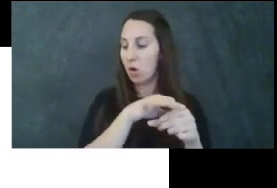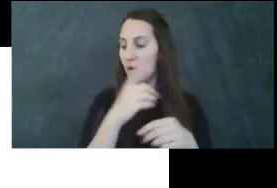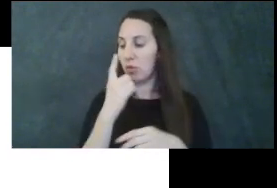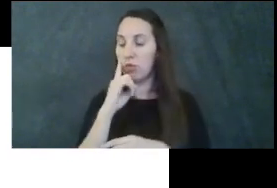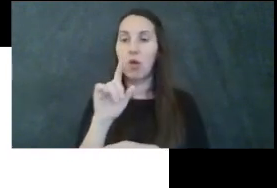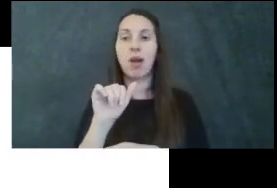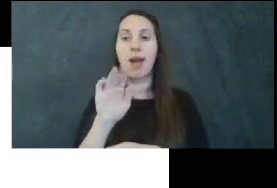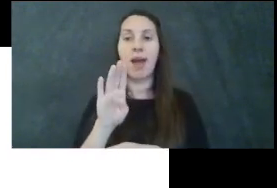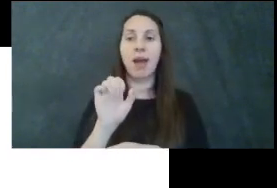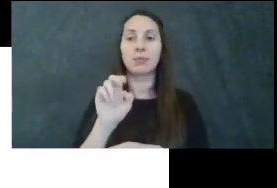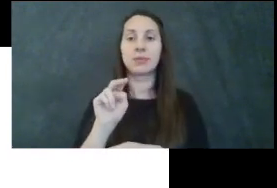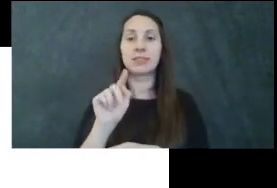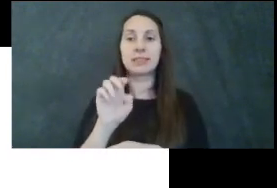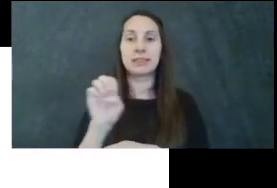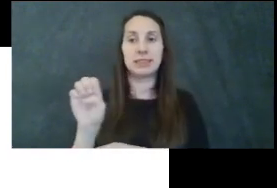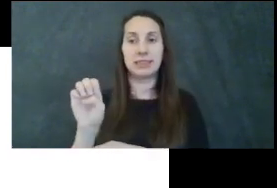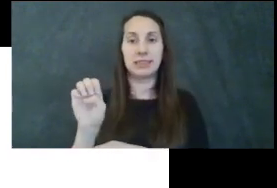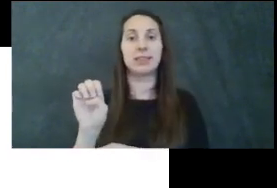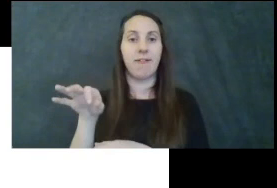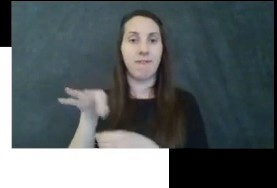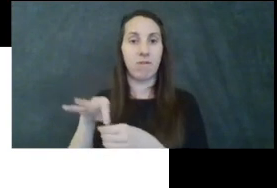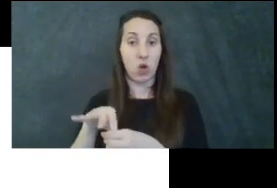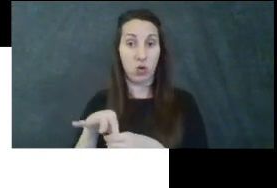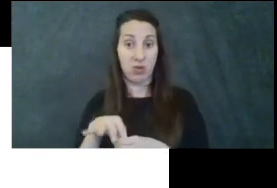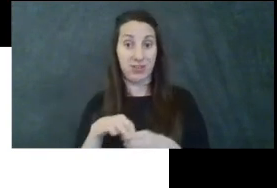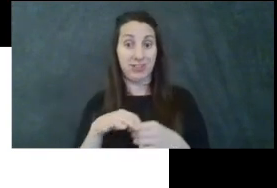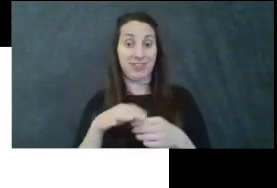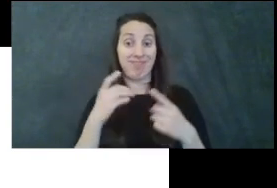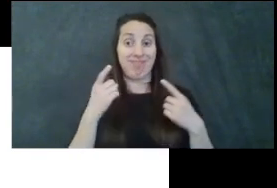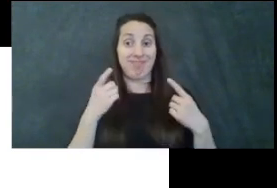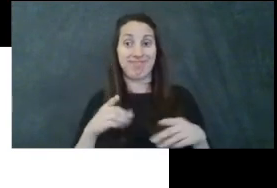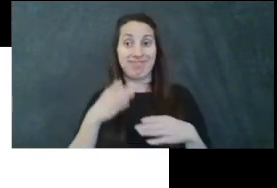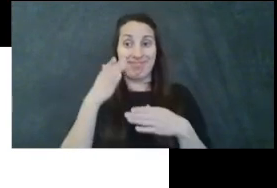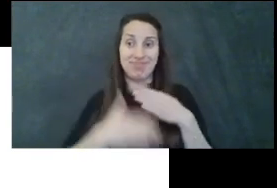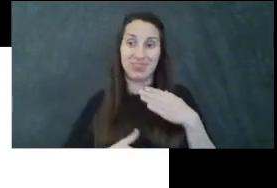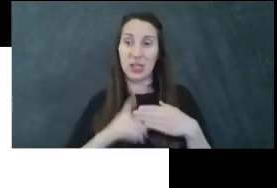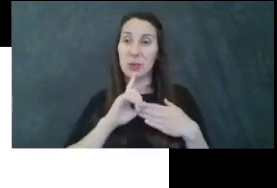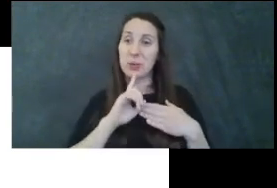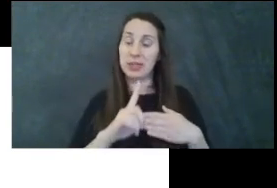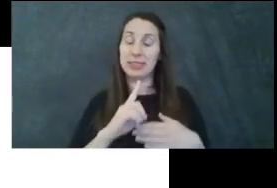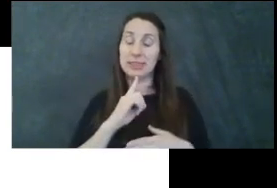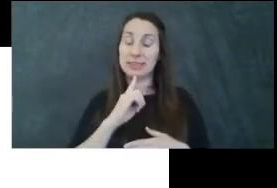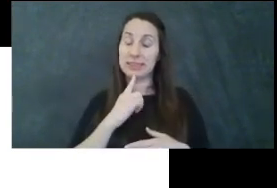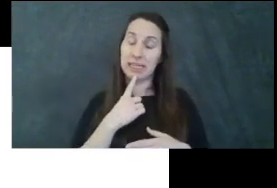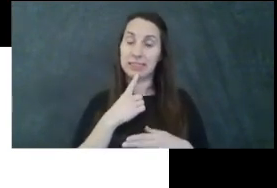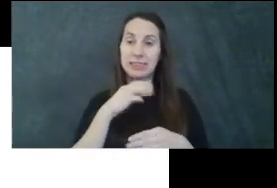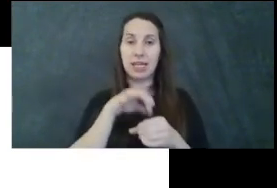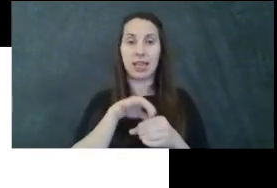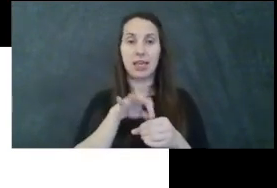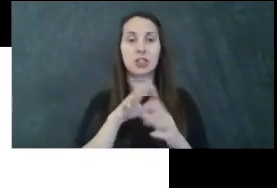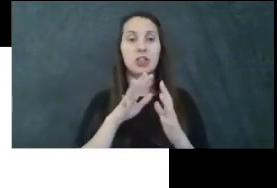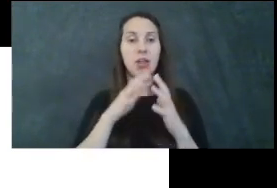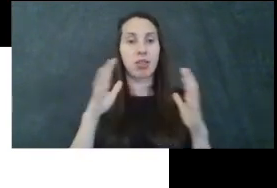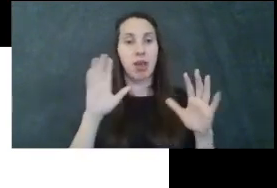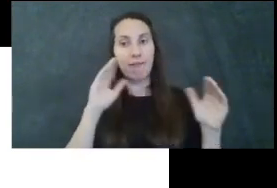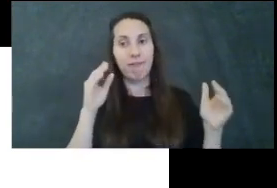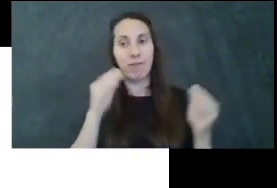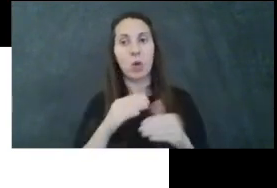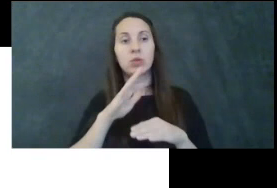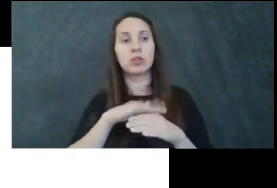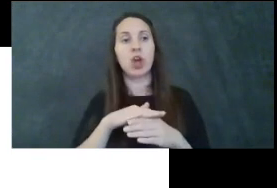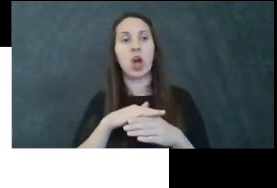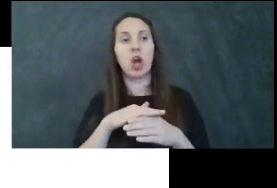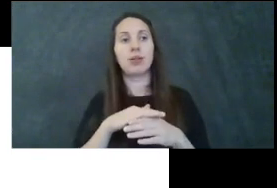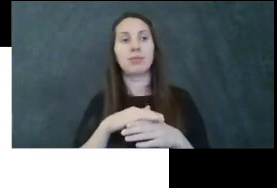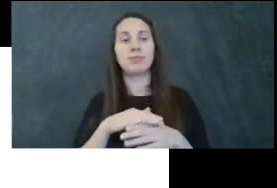And in the end, this turned out to be a very intense election with a lot of focus on election day voting. But